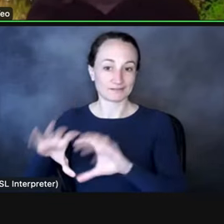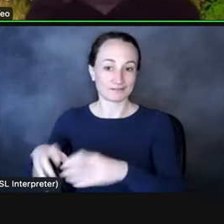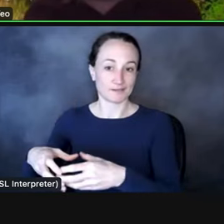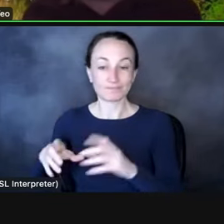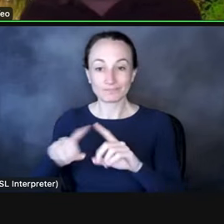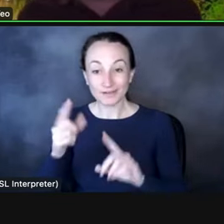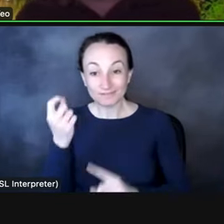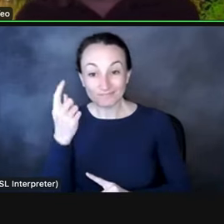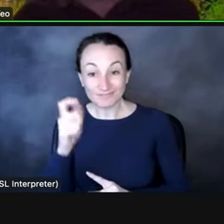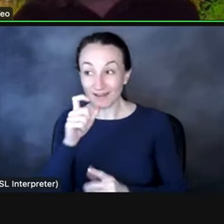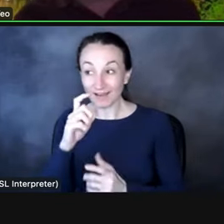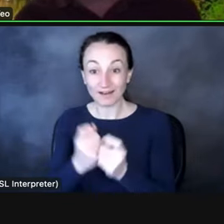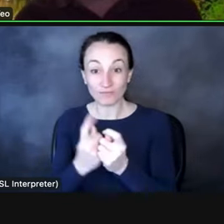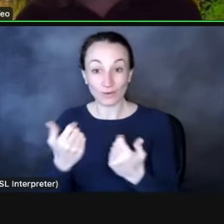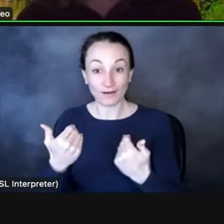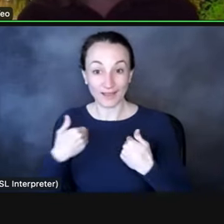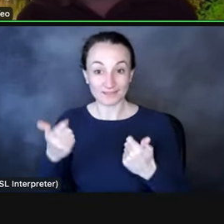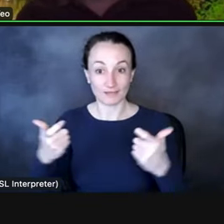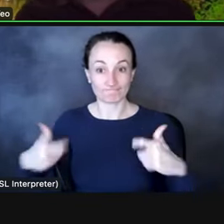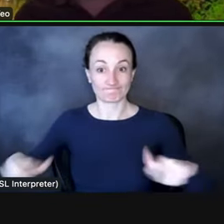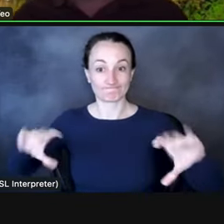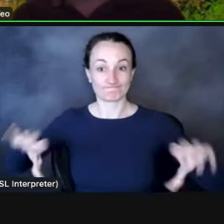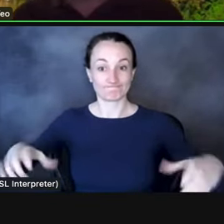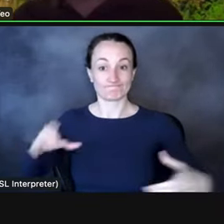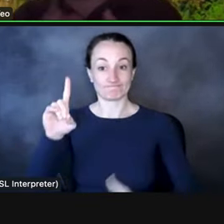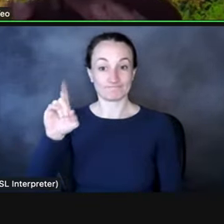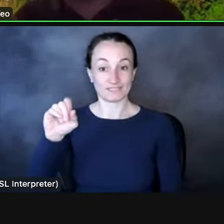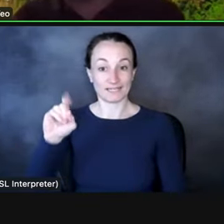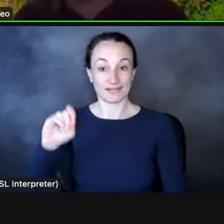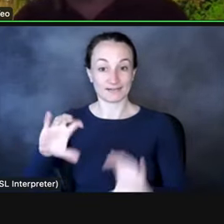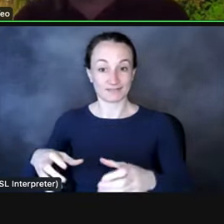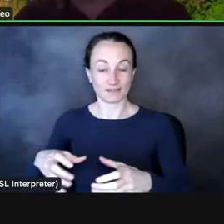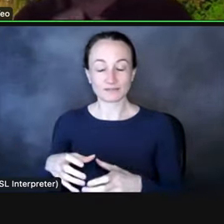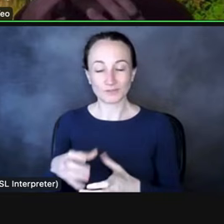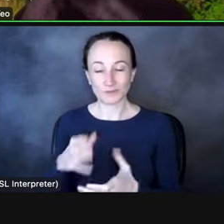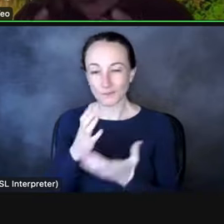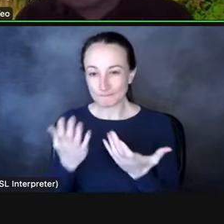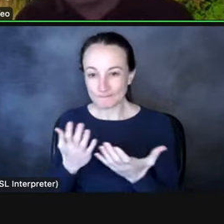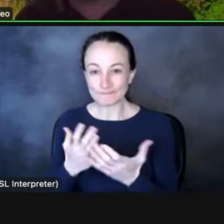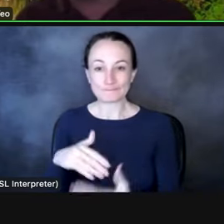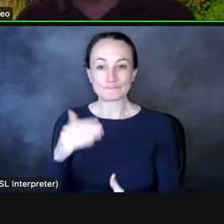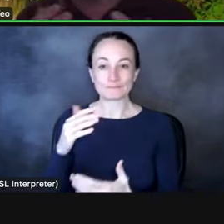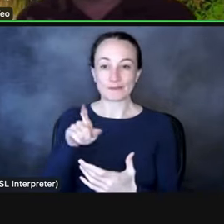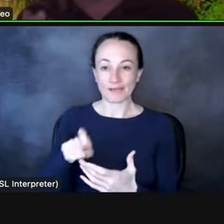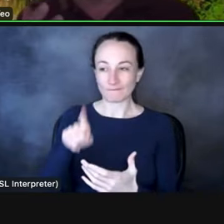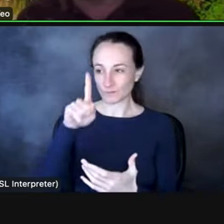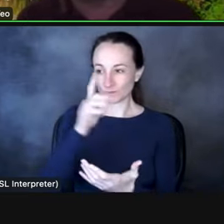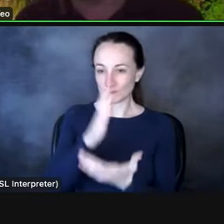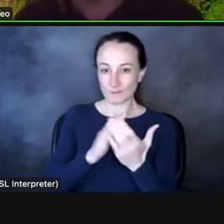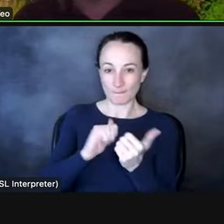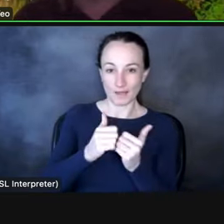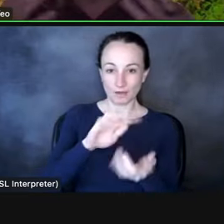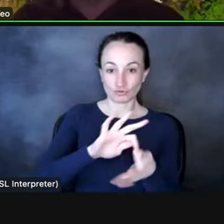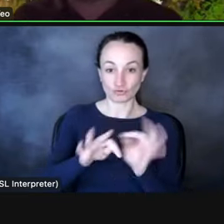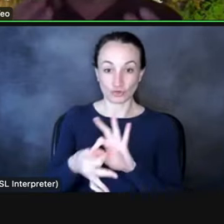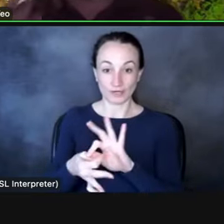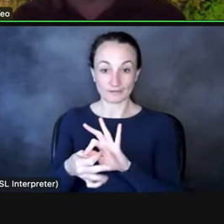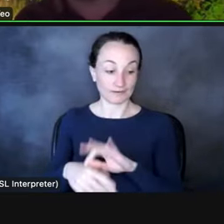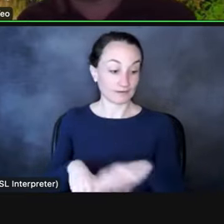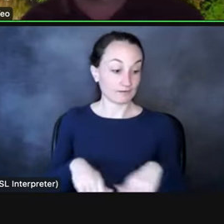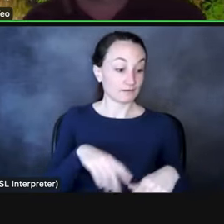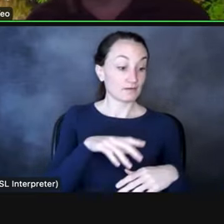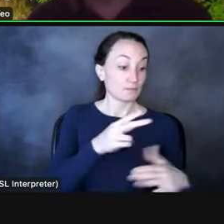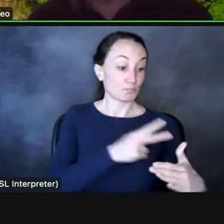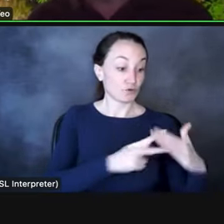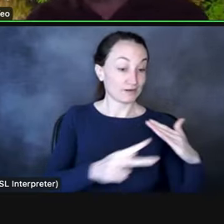everyone has a big data set, right? So we want to somehow translate predictive models from large